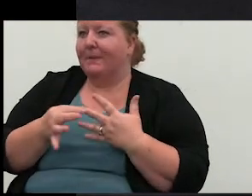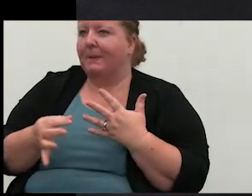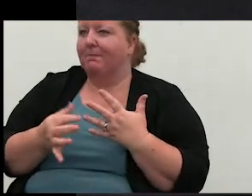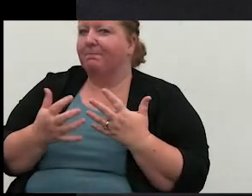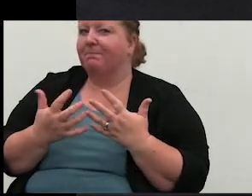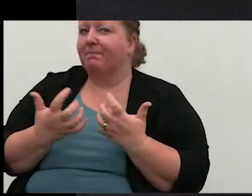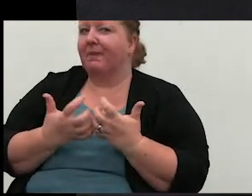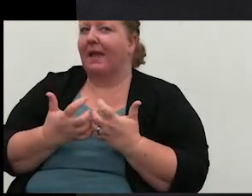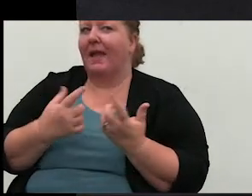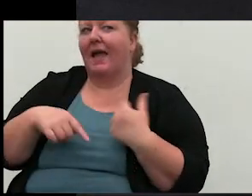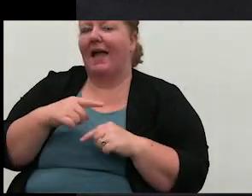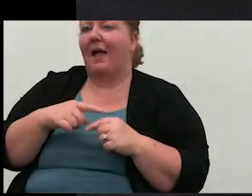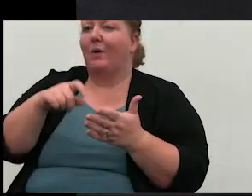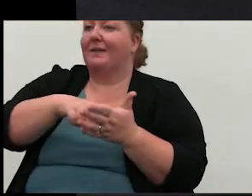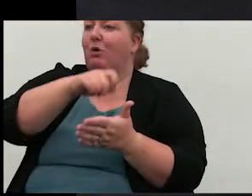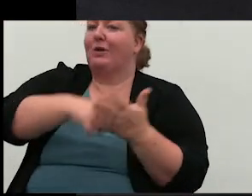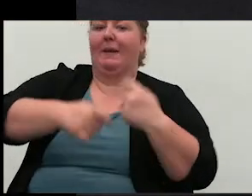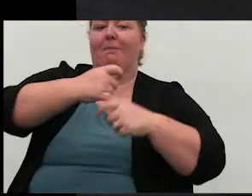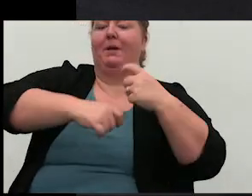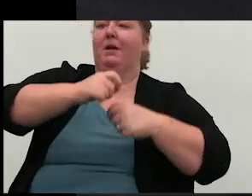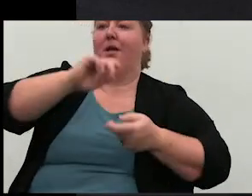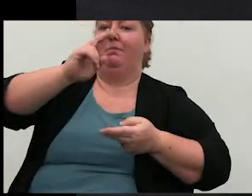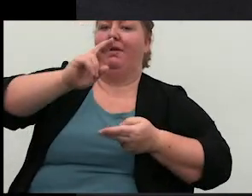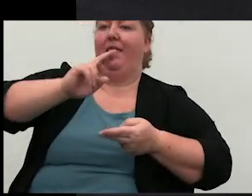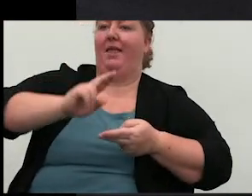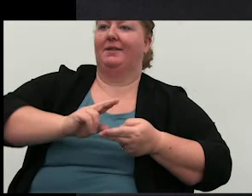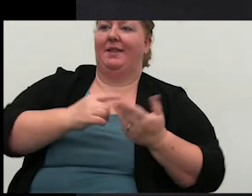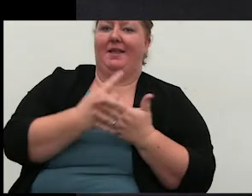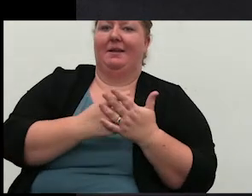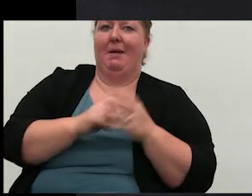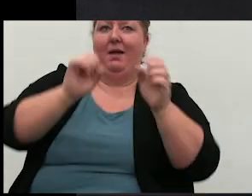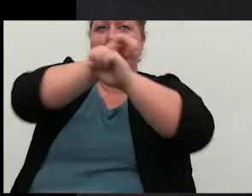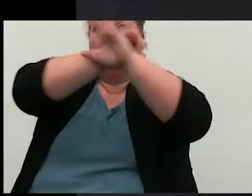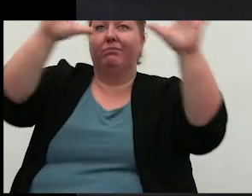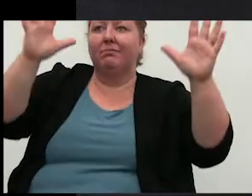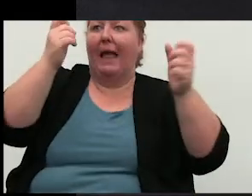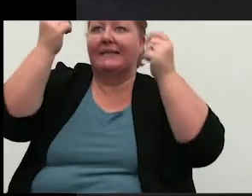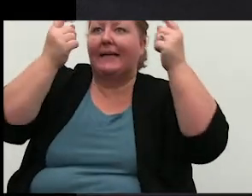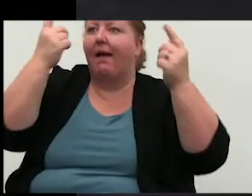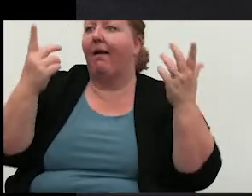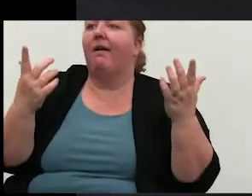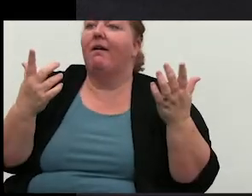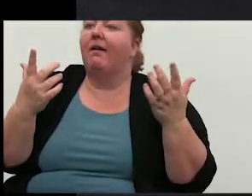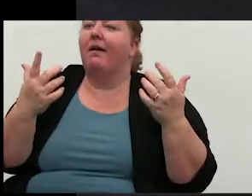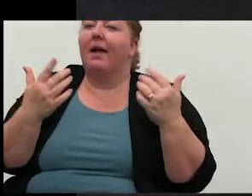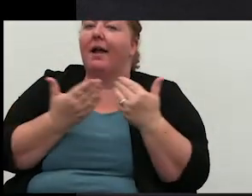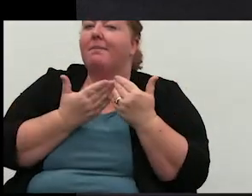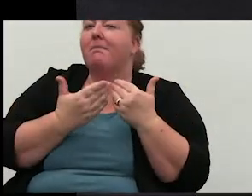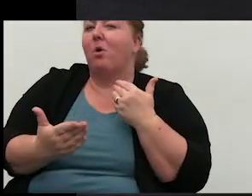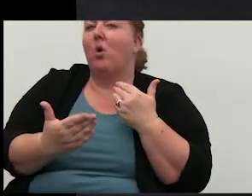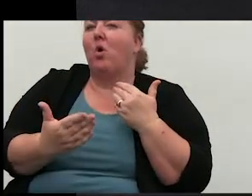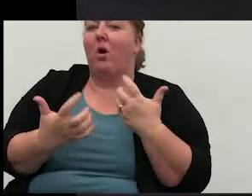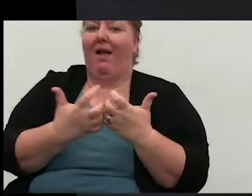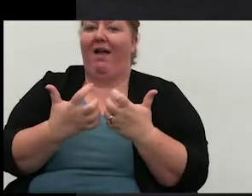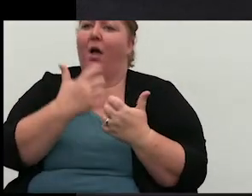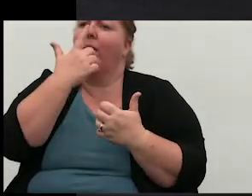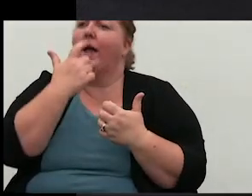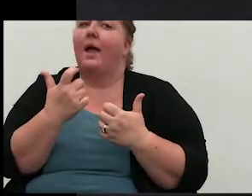of how democracy has become less and less about ideas and visions, and more about how can